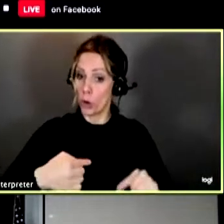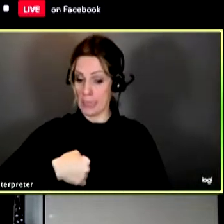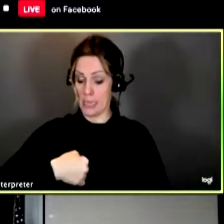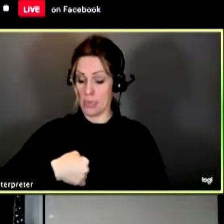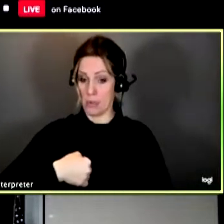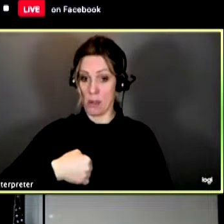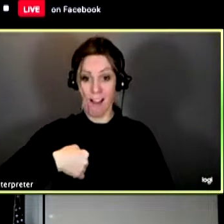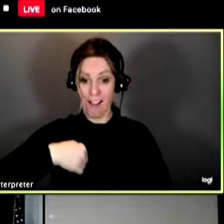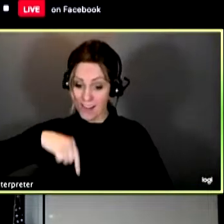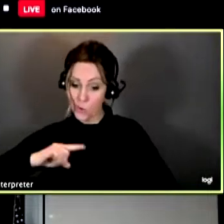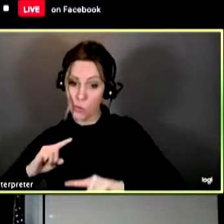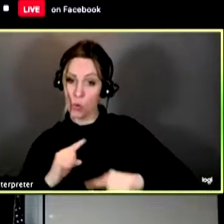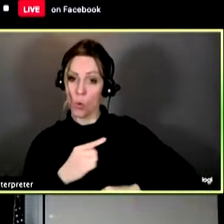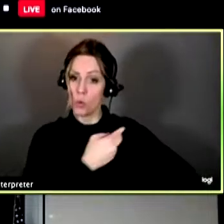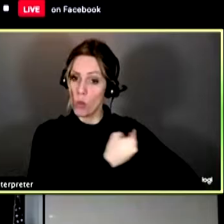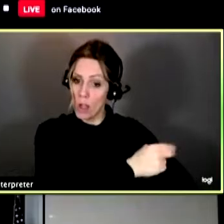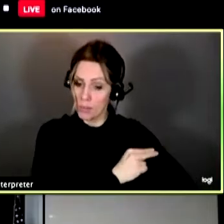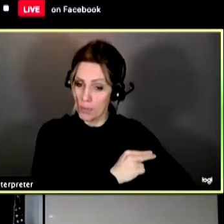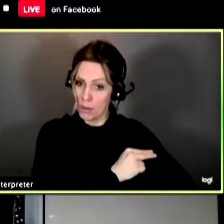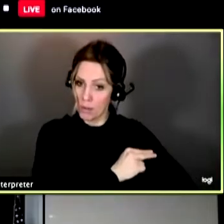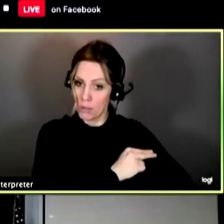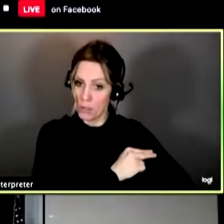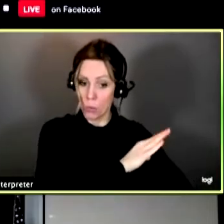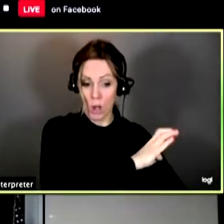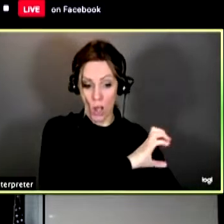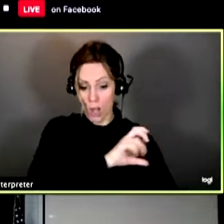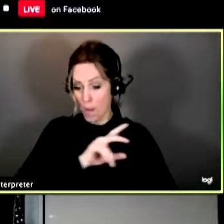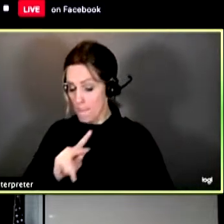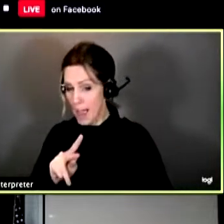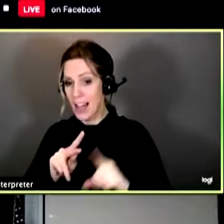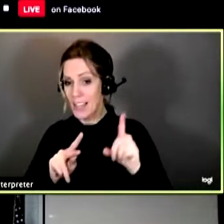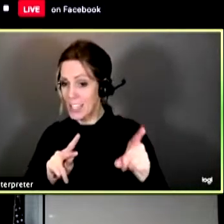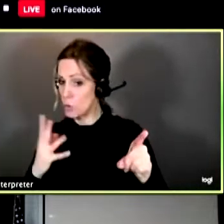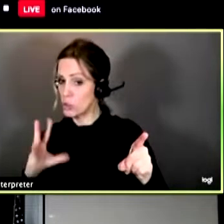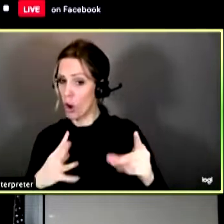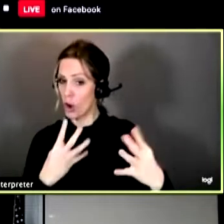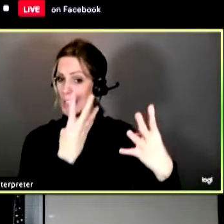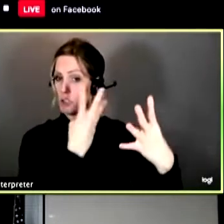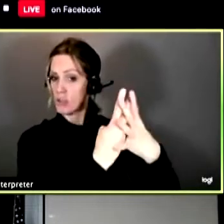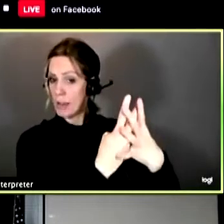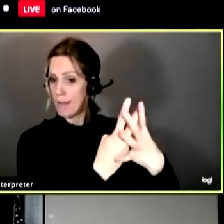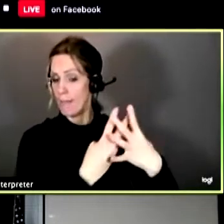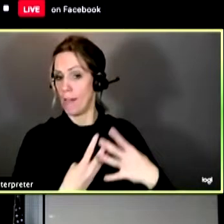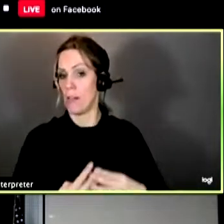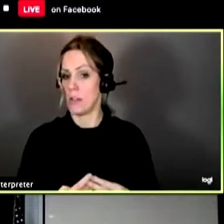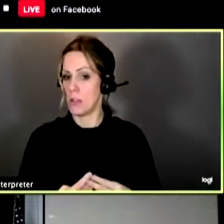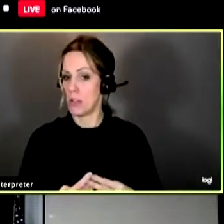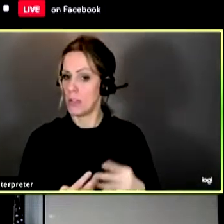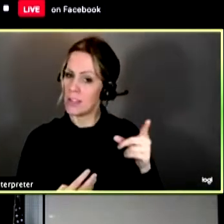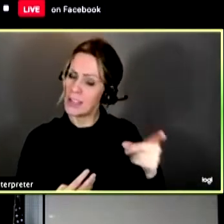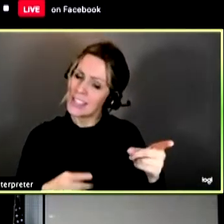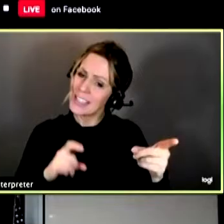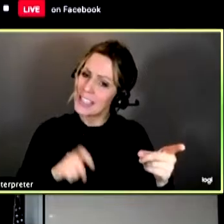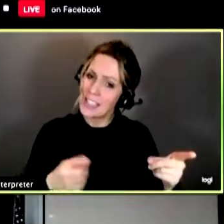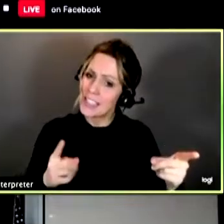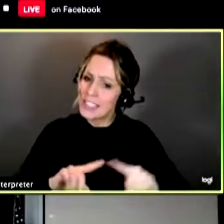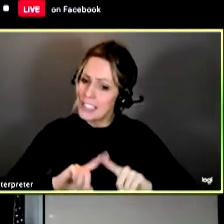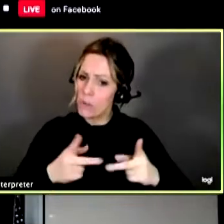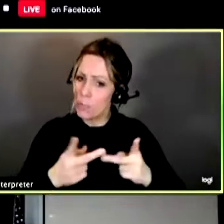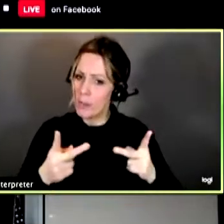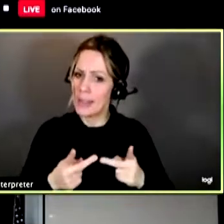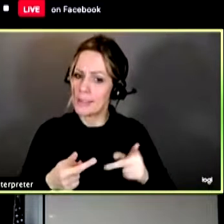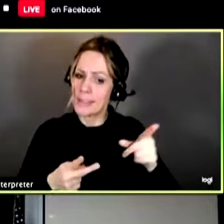And when I got back, they had taken him to jail and not gotten him to where he needed to be, was to the hospital to